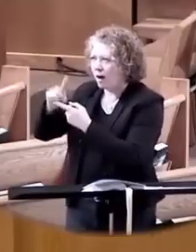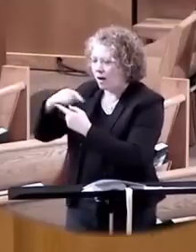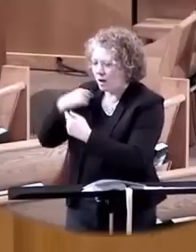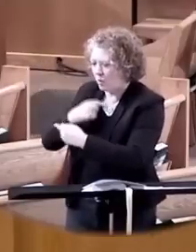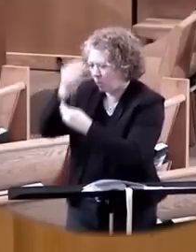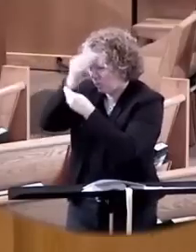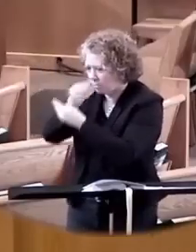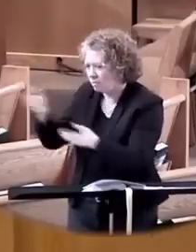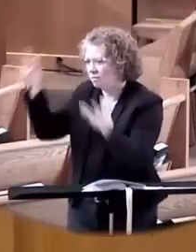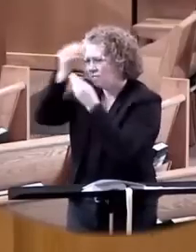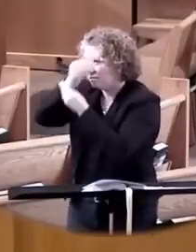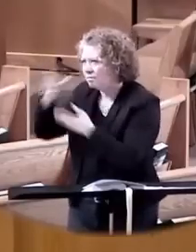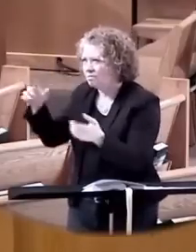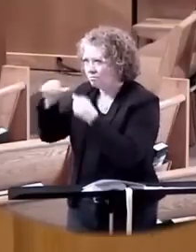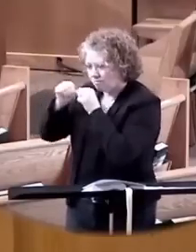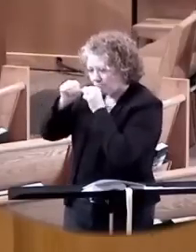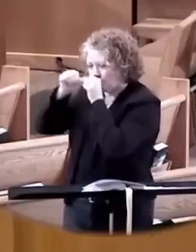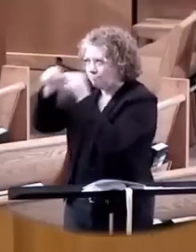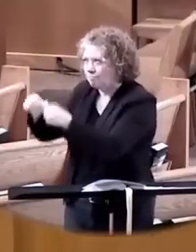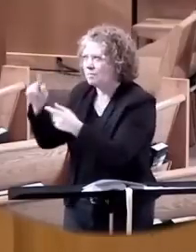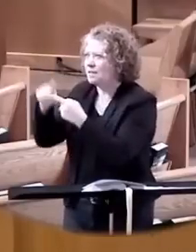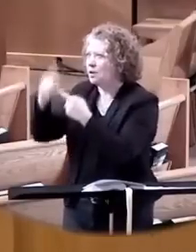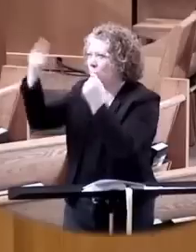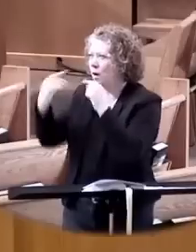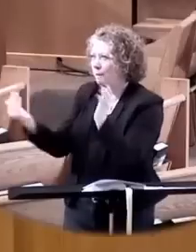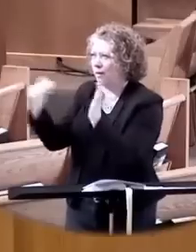Lord, until you come